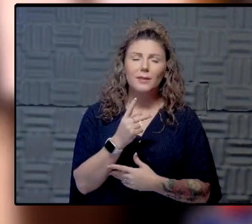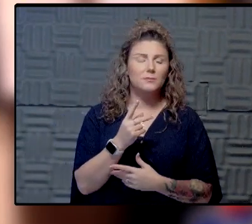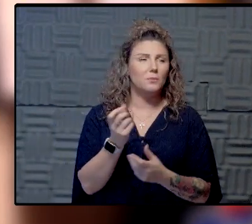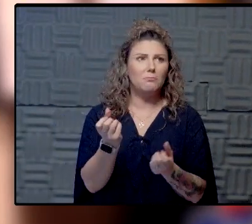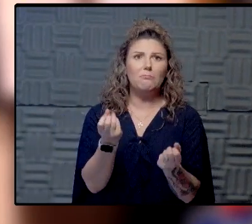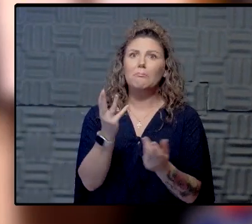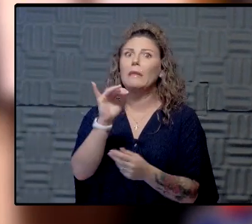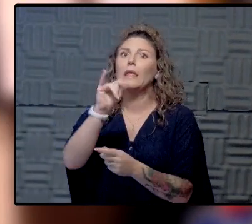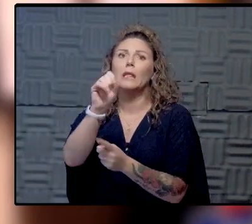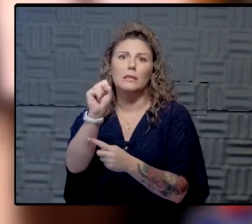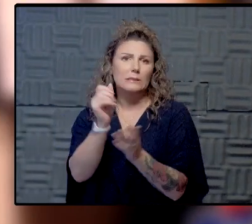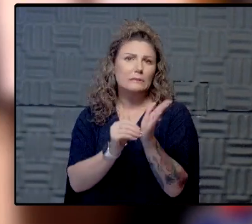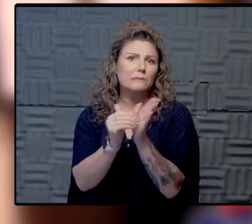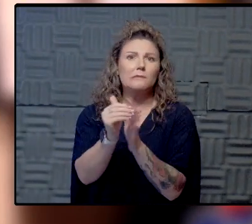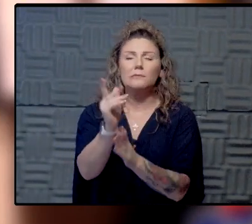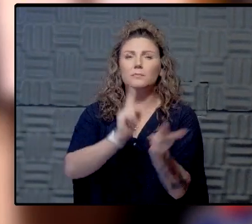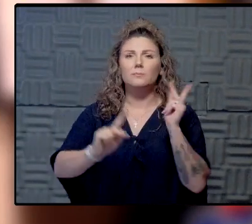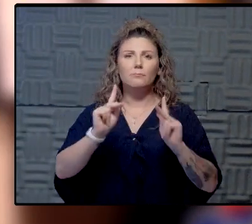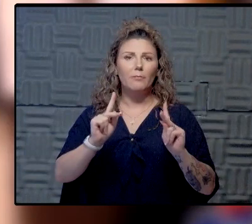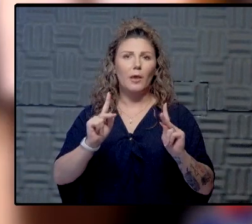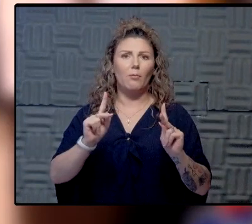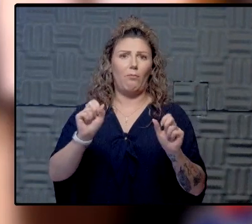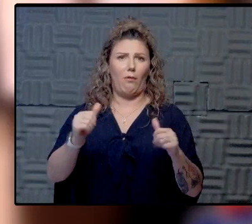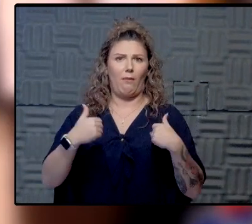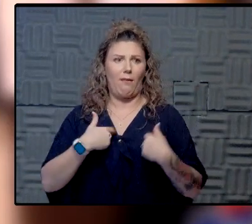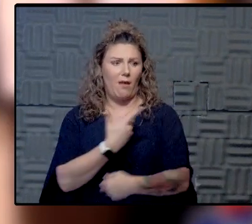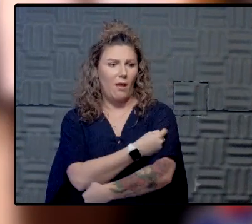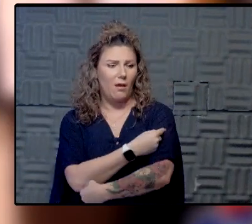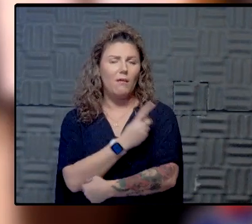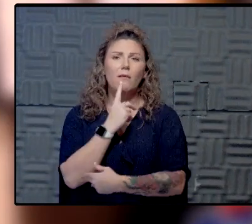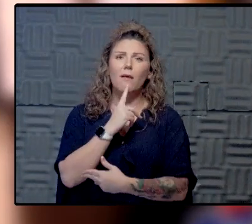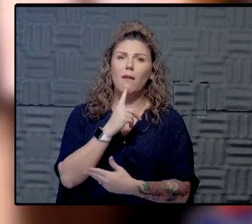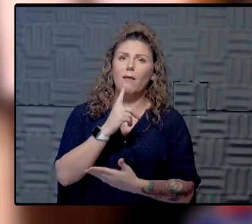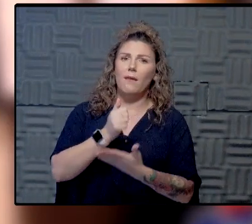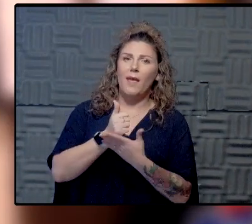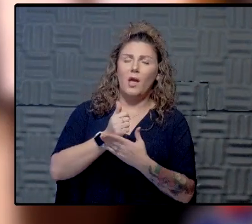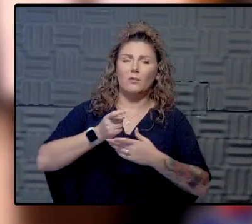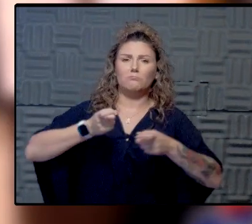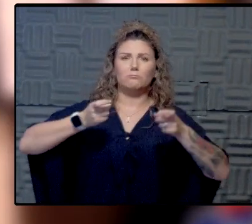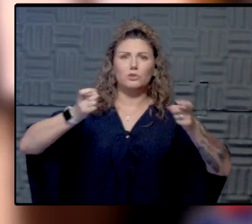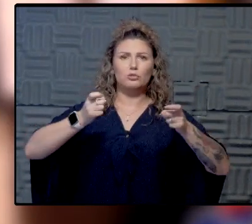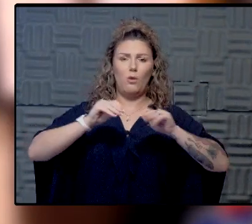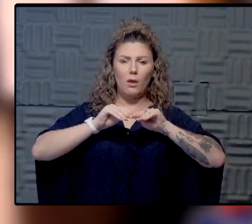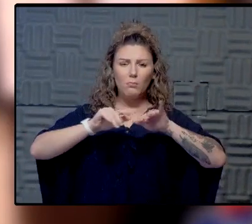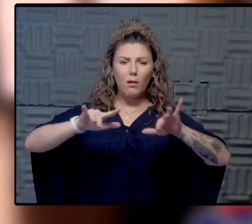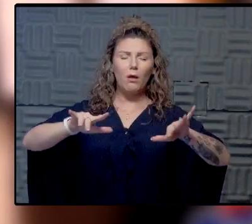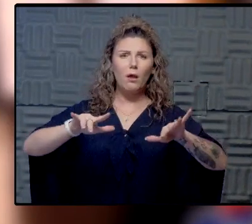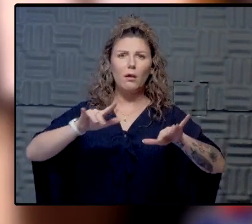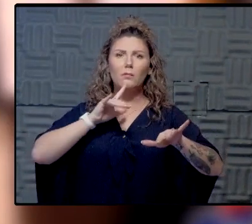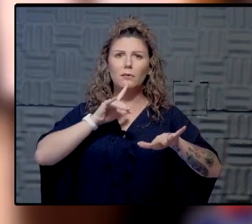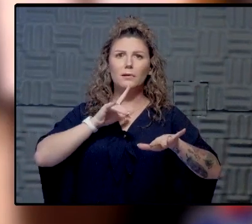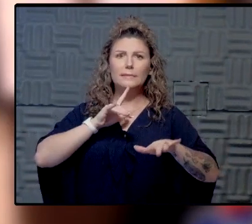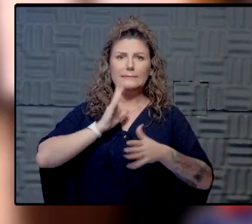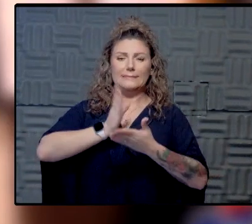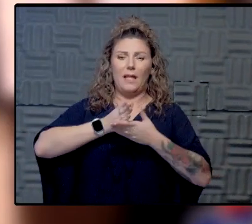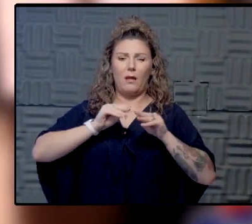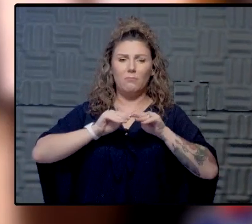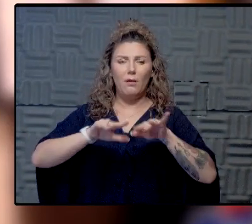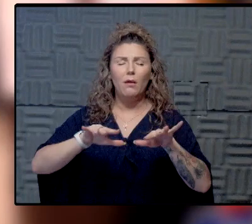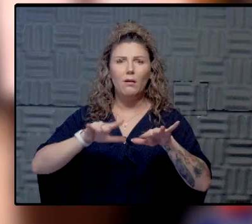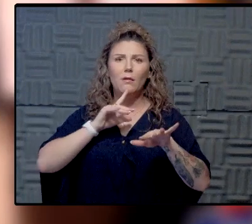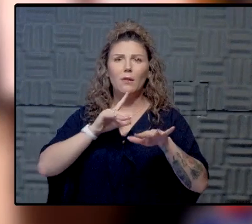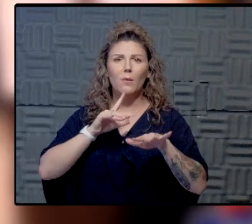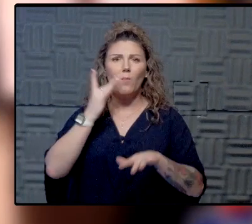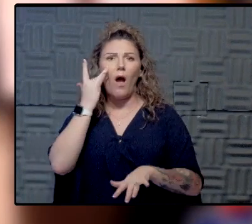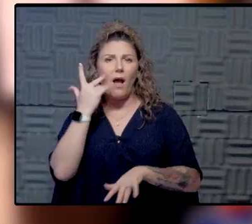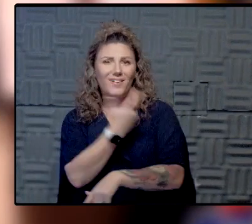vaccinated, and by vaccinating them help spread control the spread of the pandemic in our